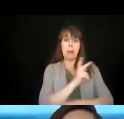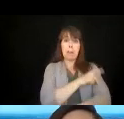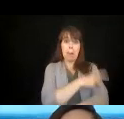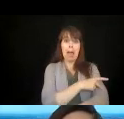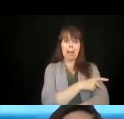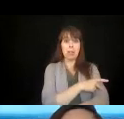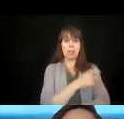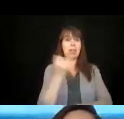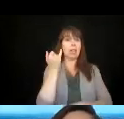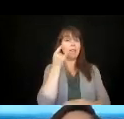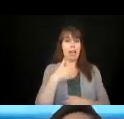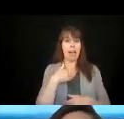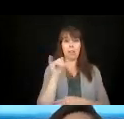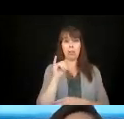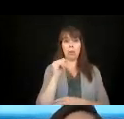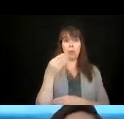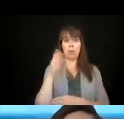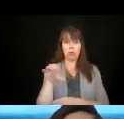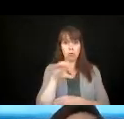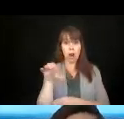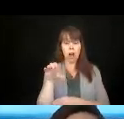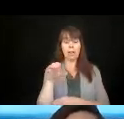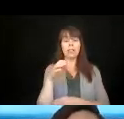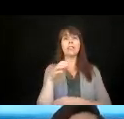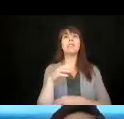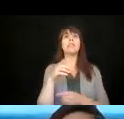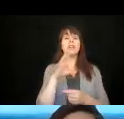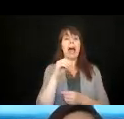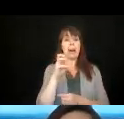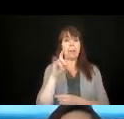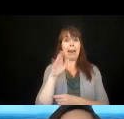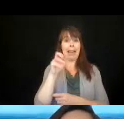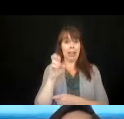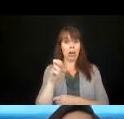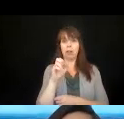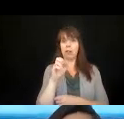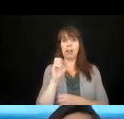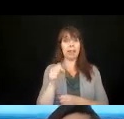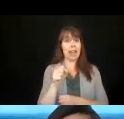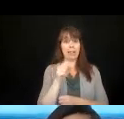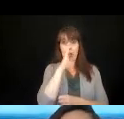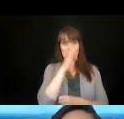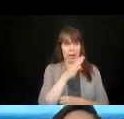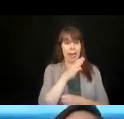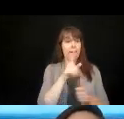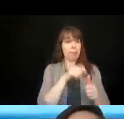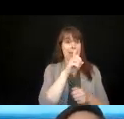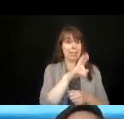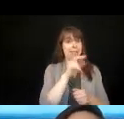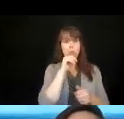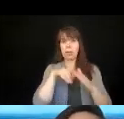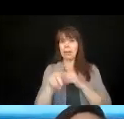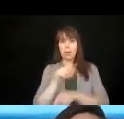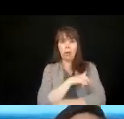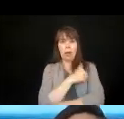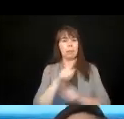Blue Cross Blue Shield and Medicare Advantage plans, can actually go straight from the ED and go directly at home. And we have